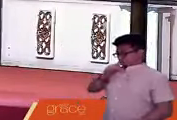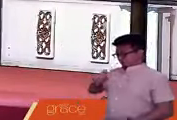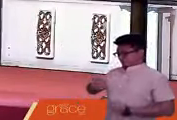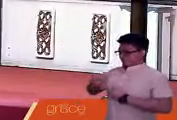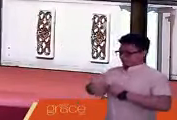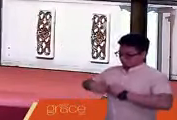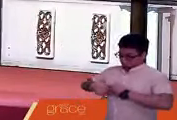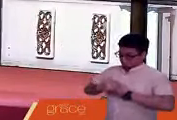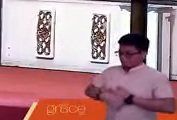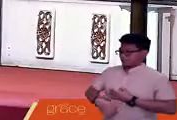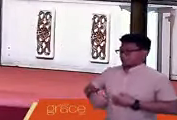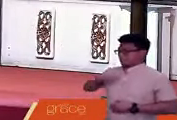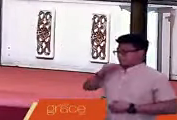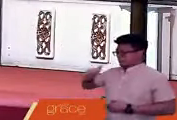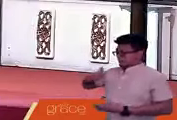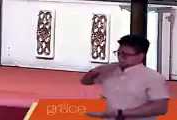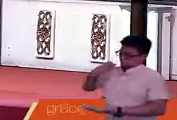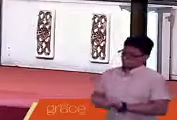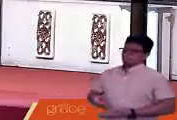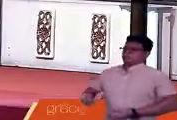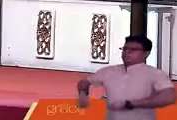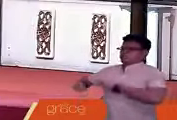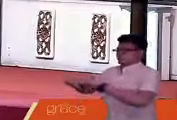bread to be given to the dogs.